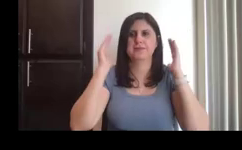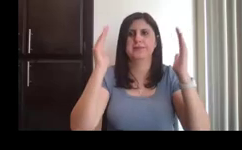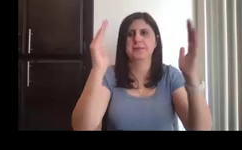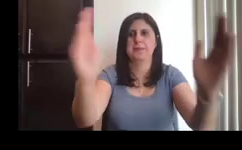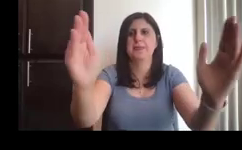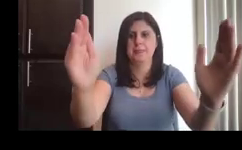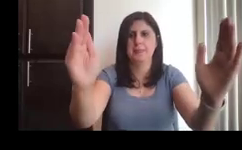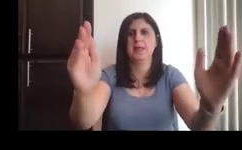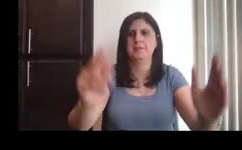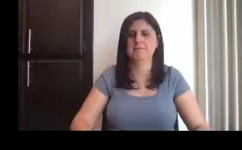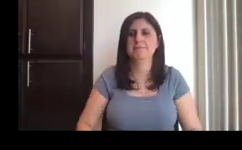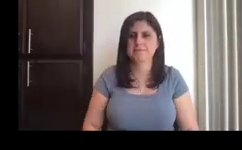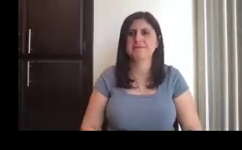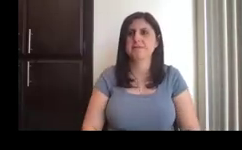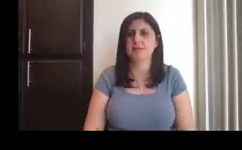hallway.